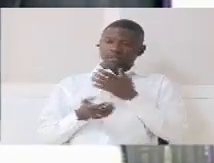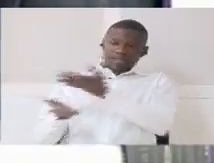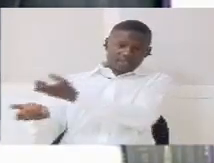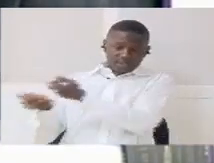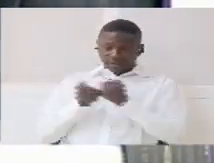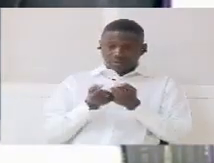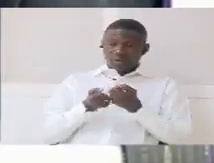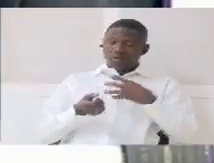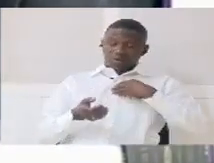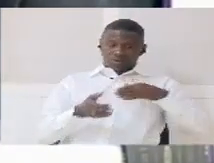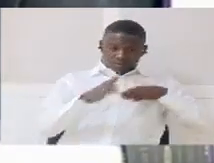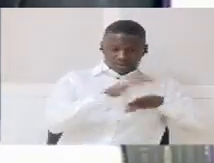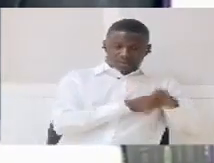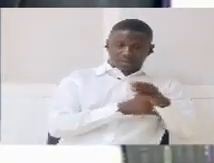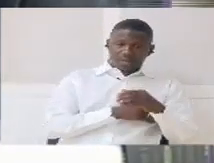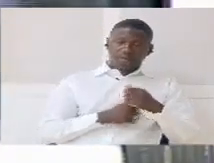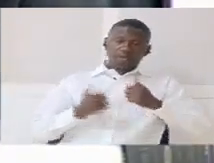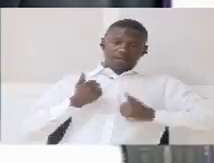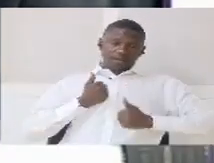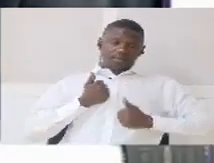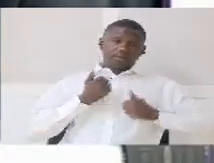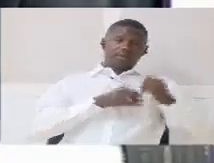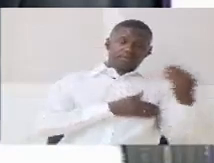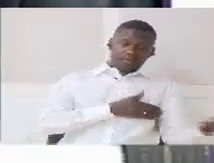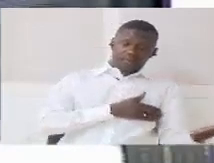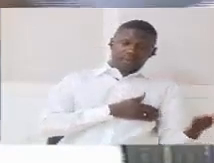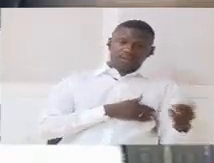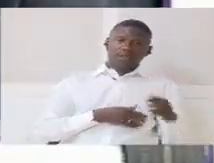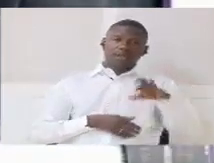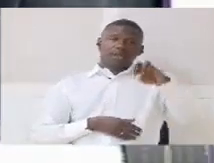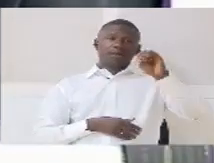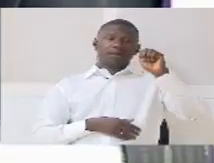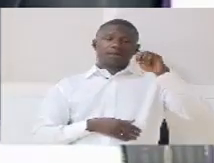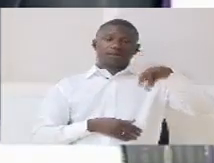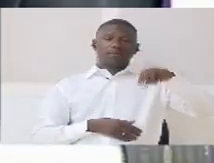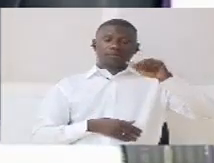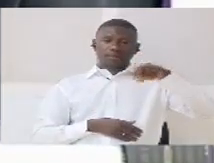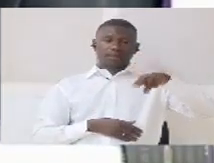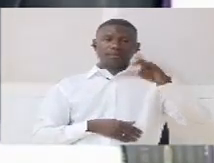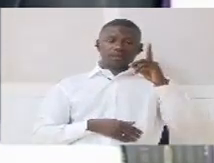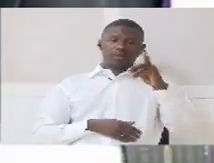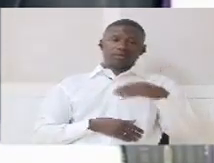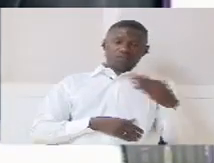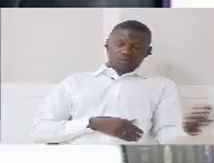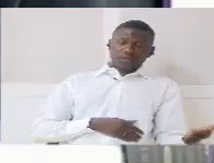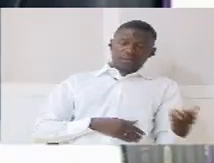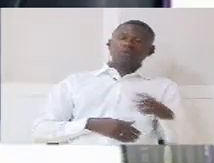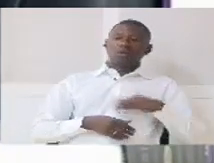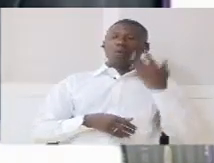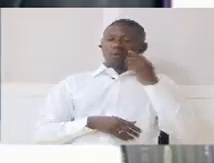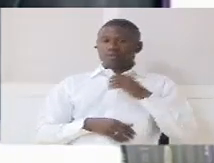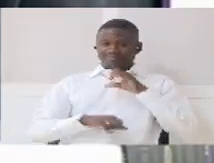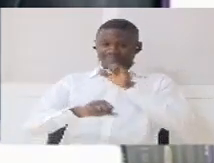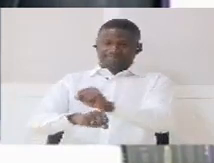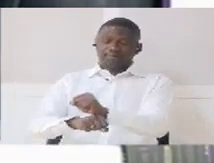remind. So when he went to collect it to go inside the remand, what only a grip. That was when he was apprehended. Sambana. They brought